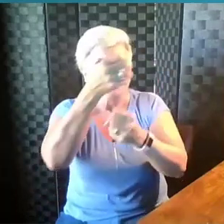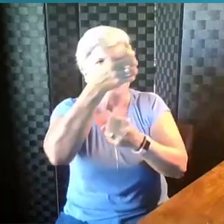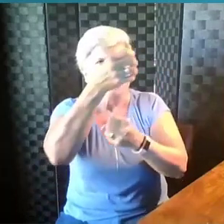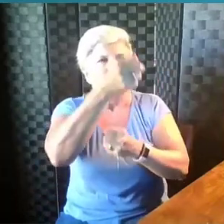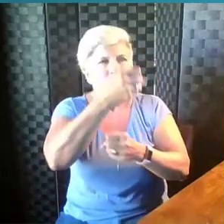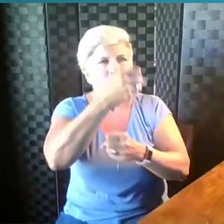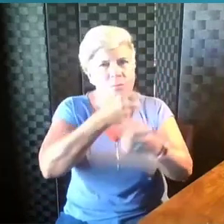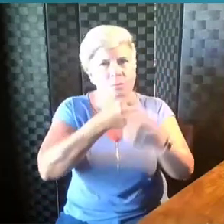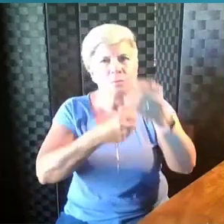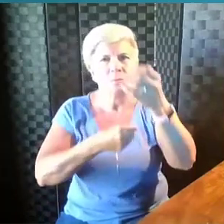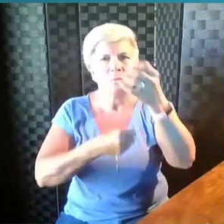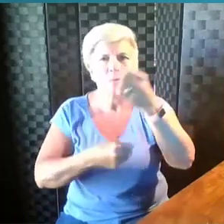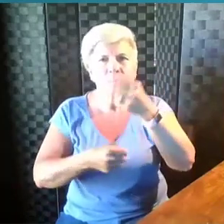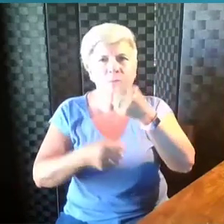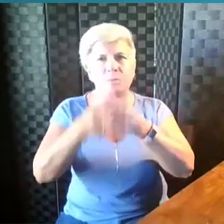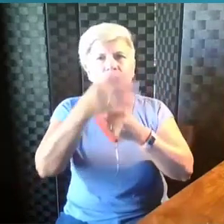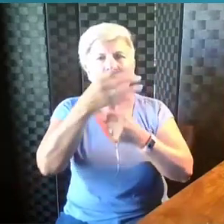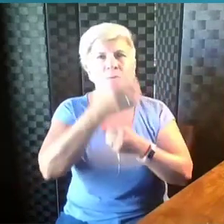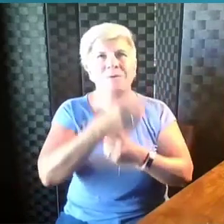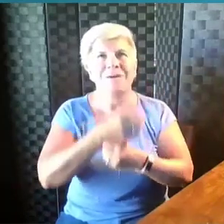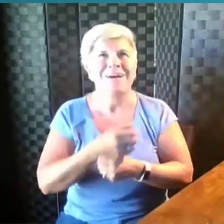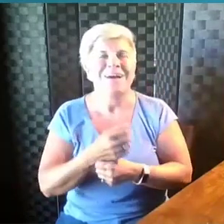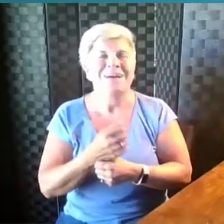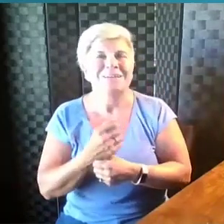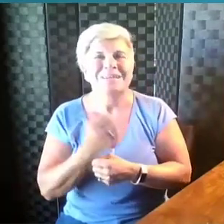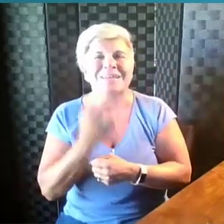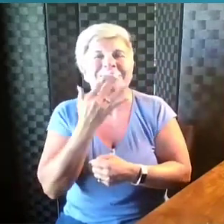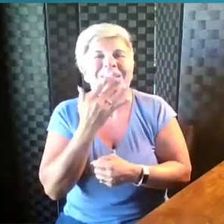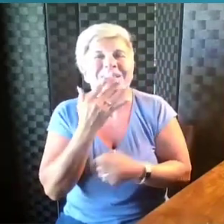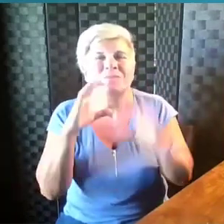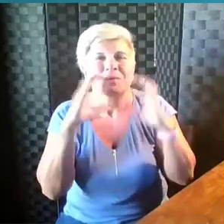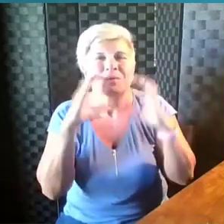balloon may now be within your reach.